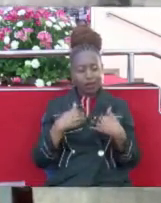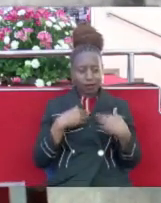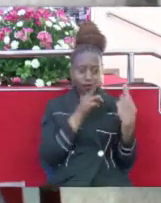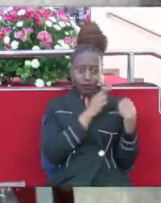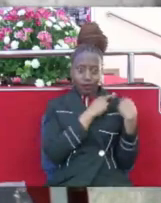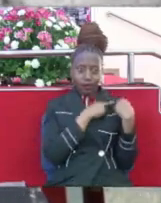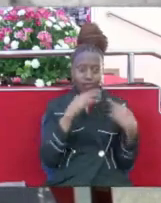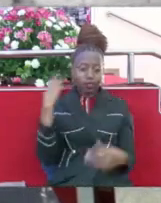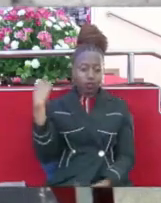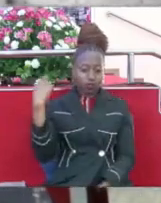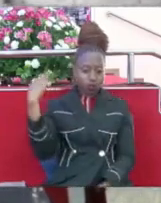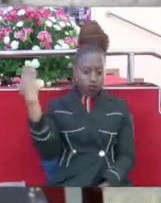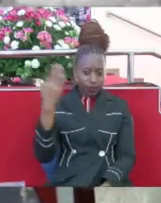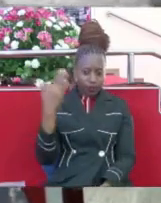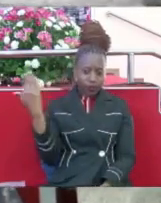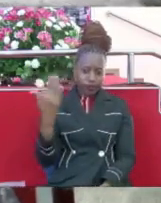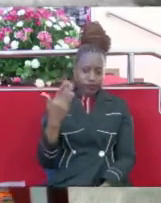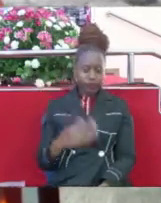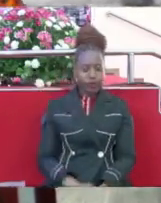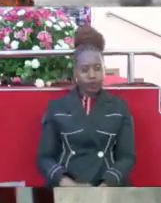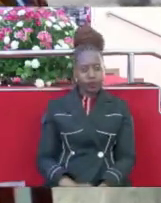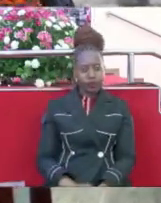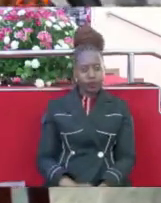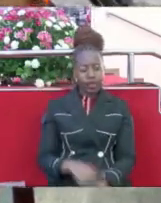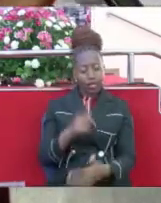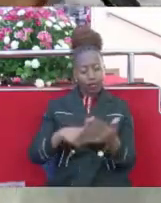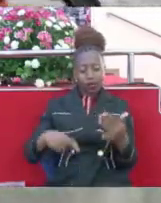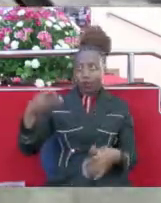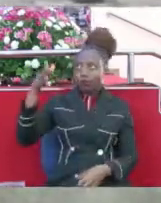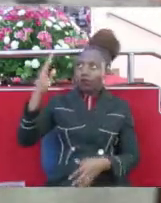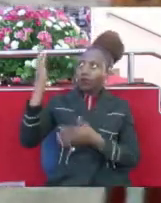the other job descriptions, that is what the Lord expects you to do.